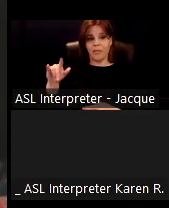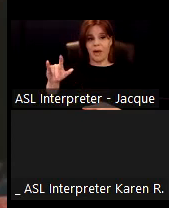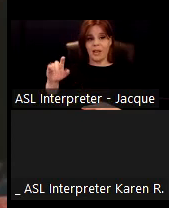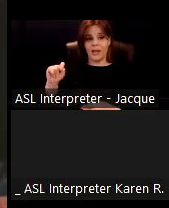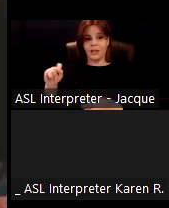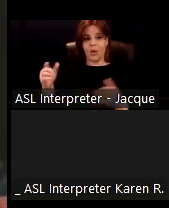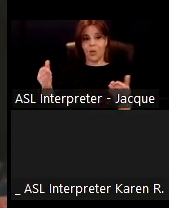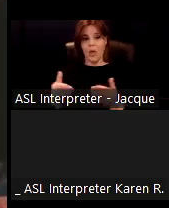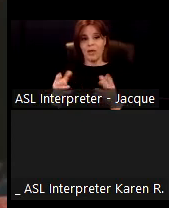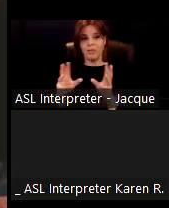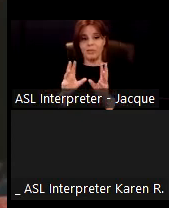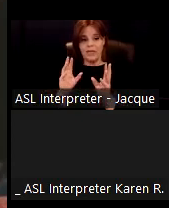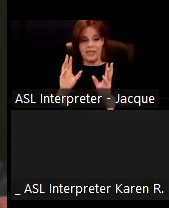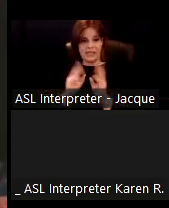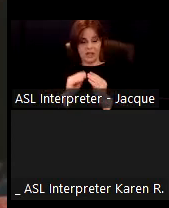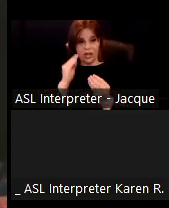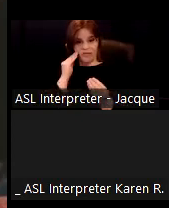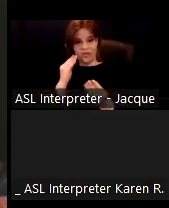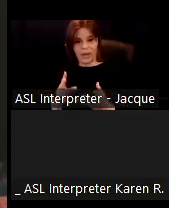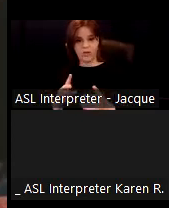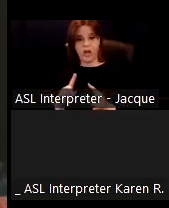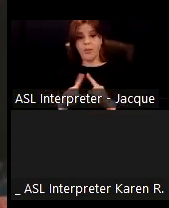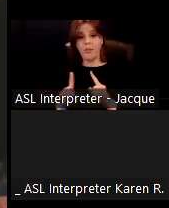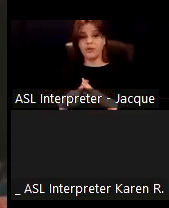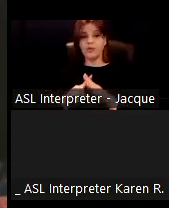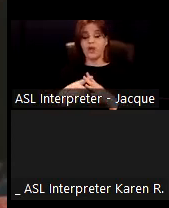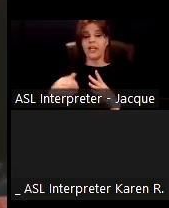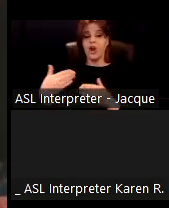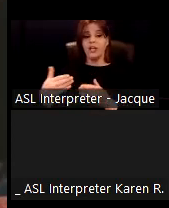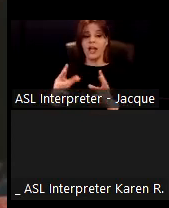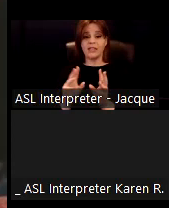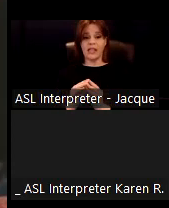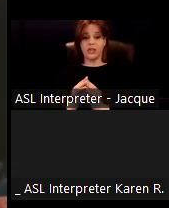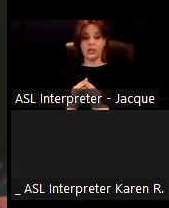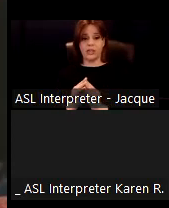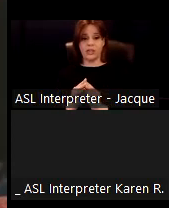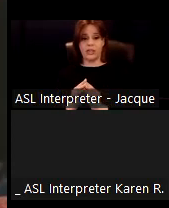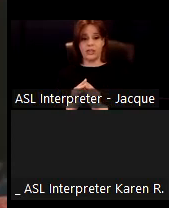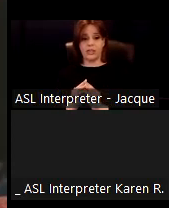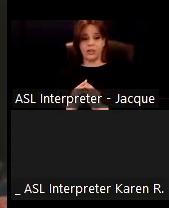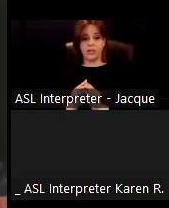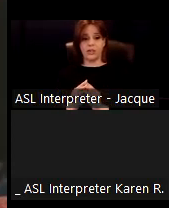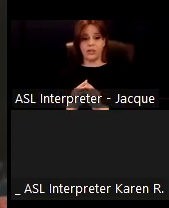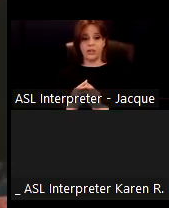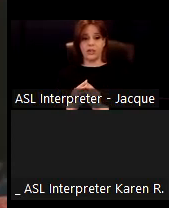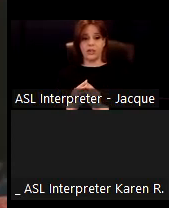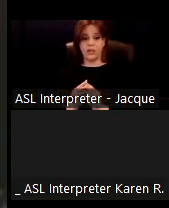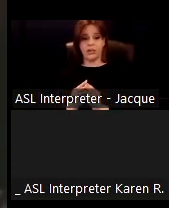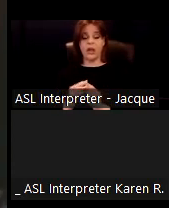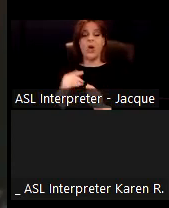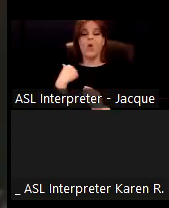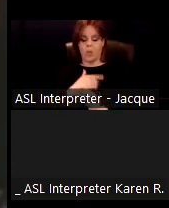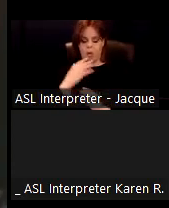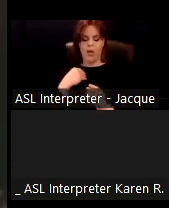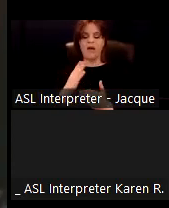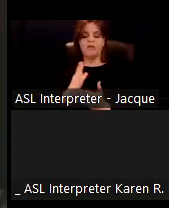information. But starting at our next session, we will have some small group